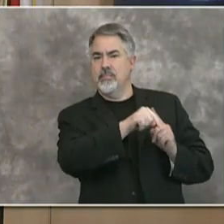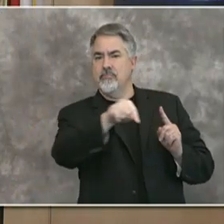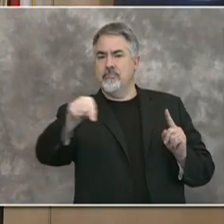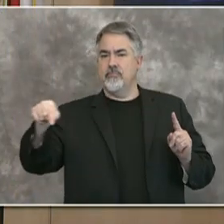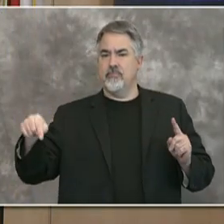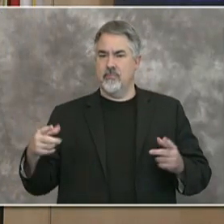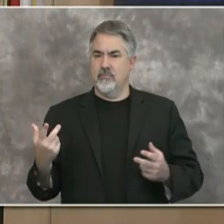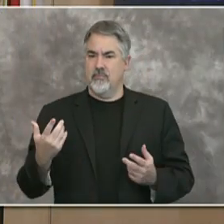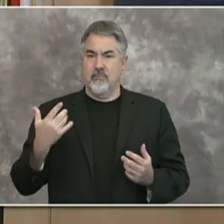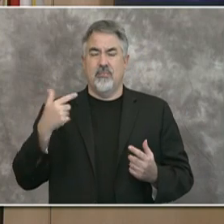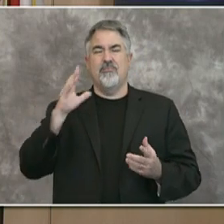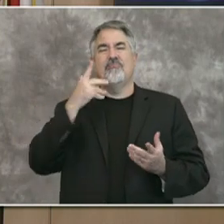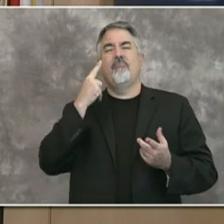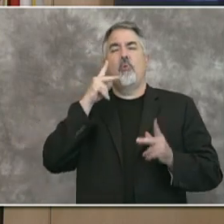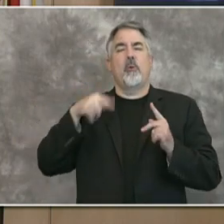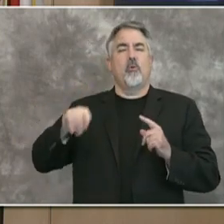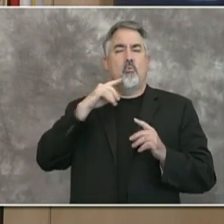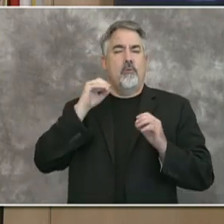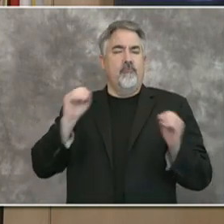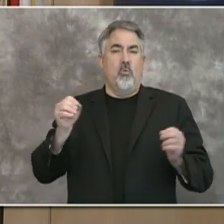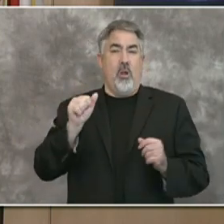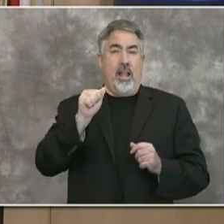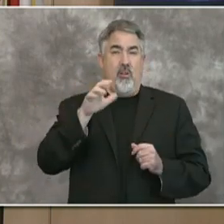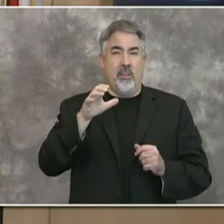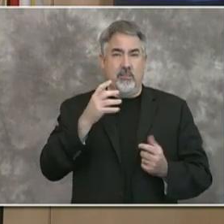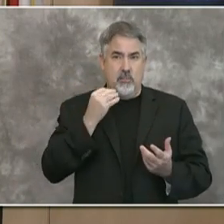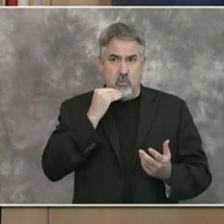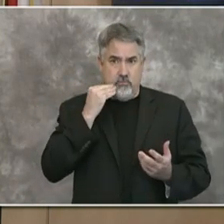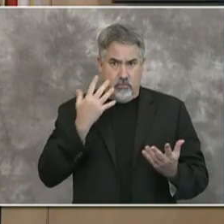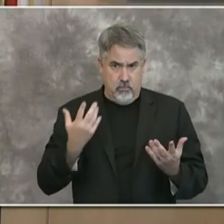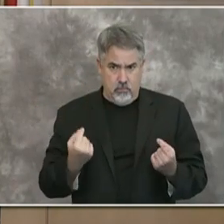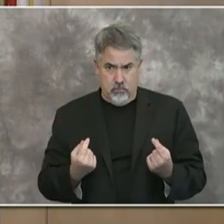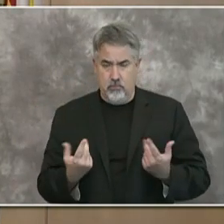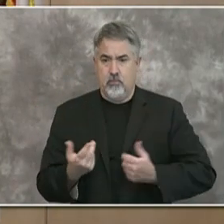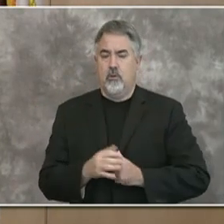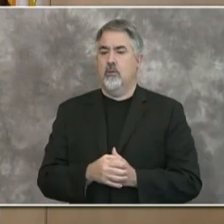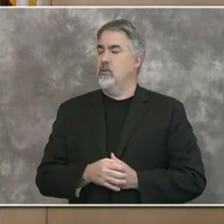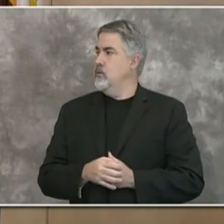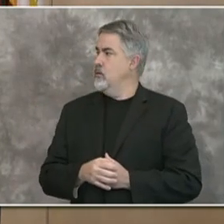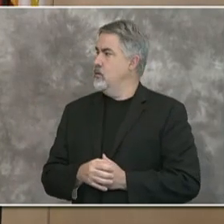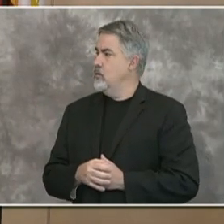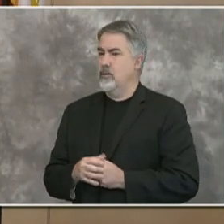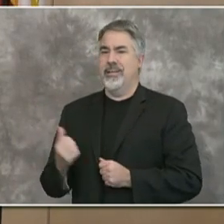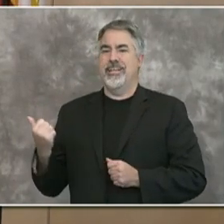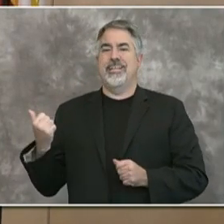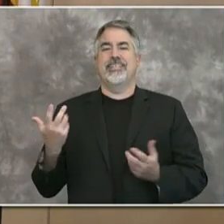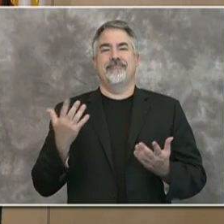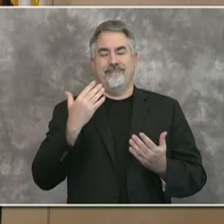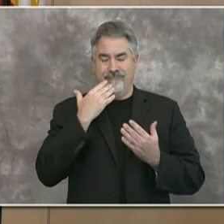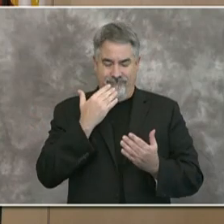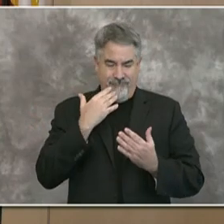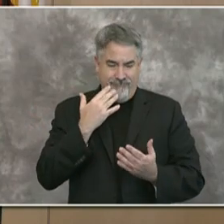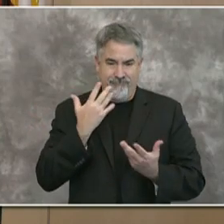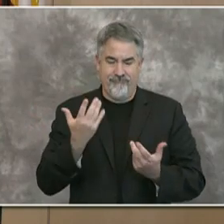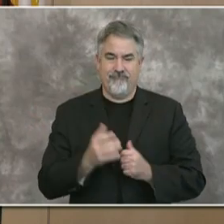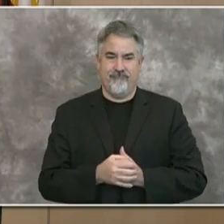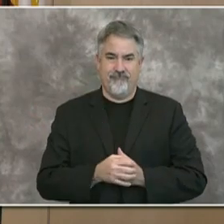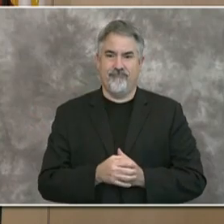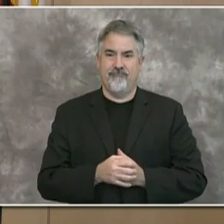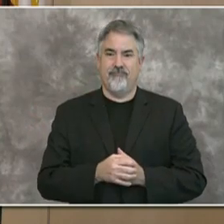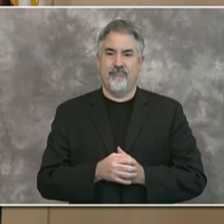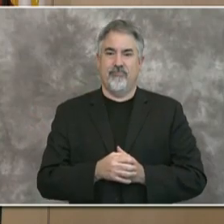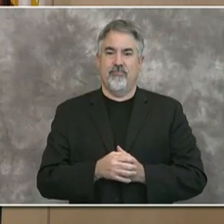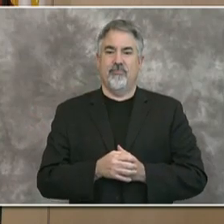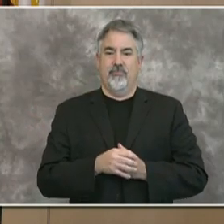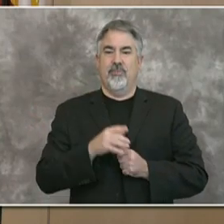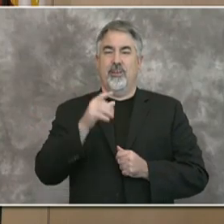deal with higher temperatures in summer? So thank you for that pertinent question. At